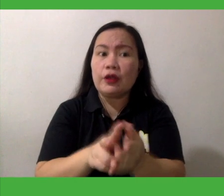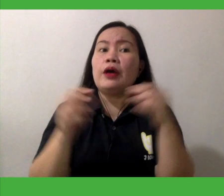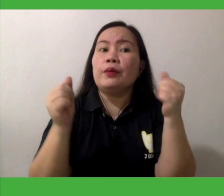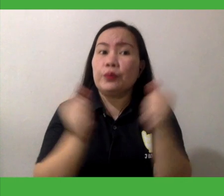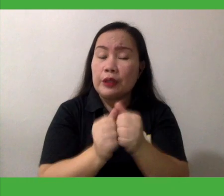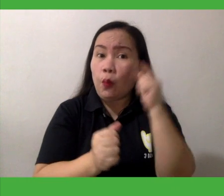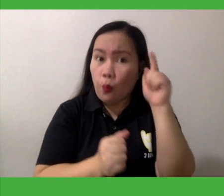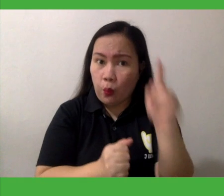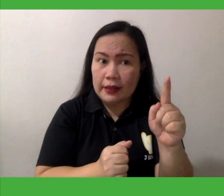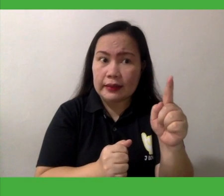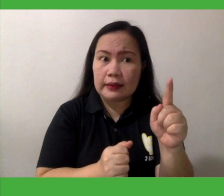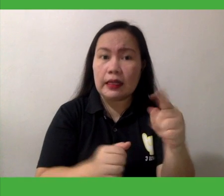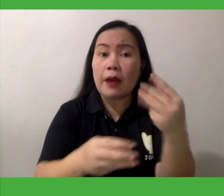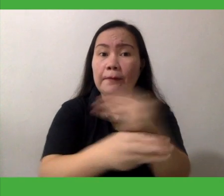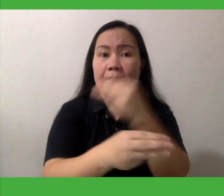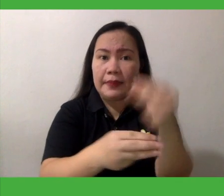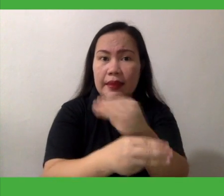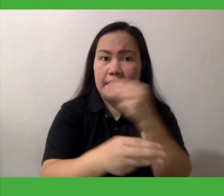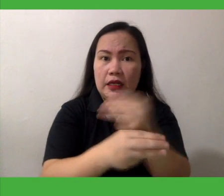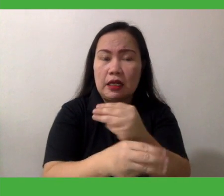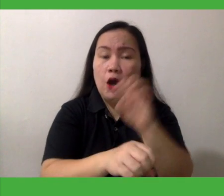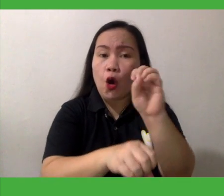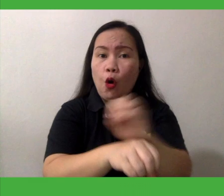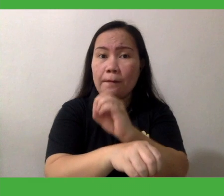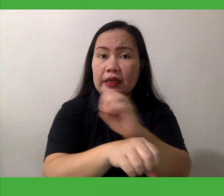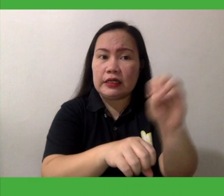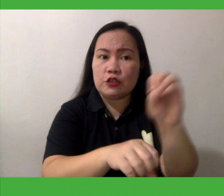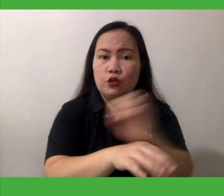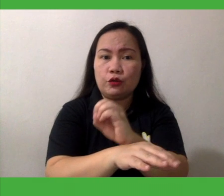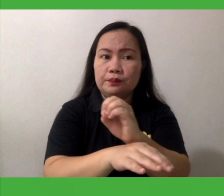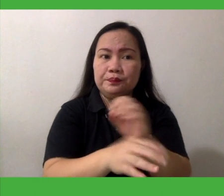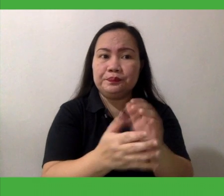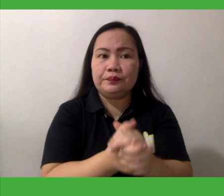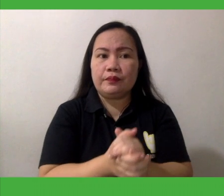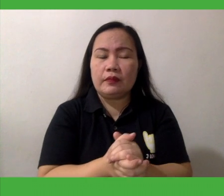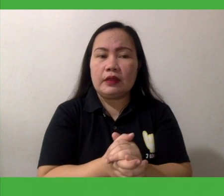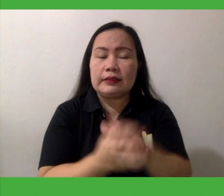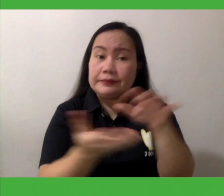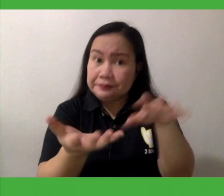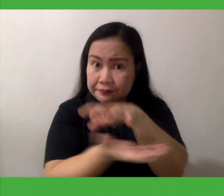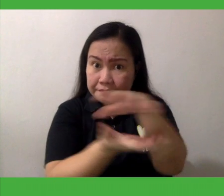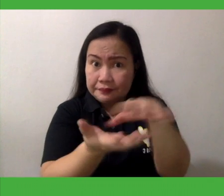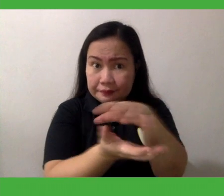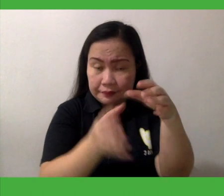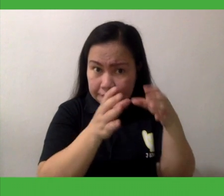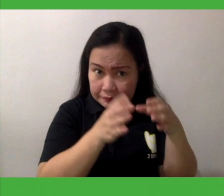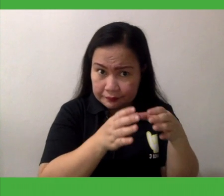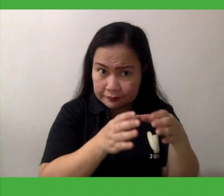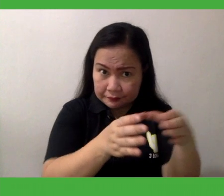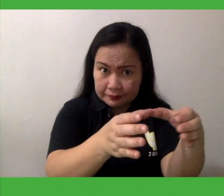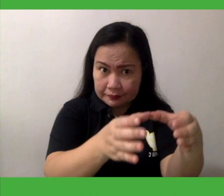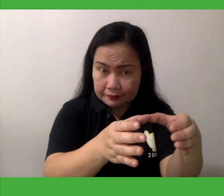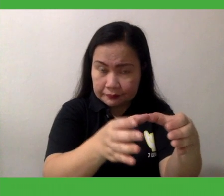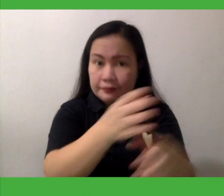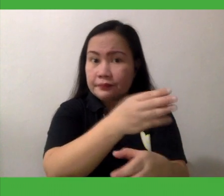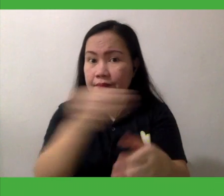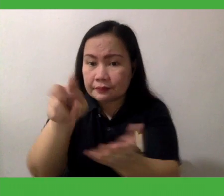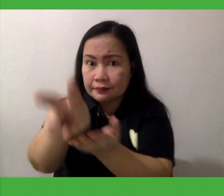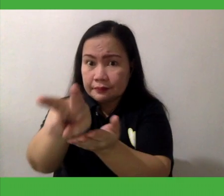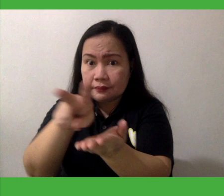one operation, mathematical operation. So, ito po yung pinagsama-samang